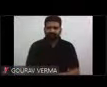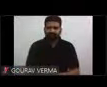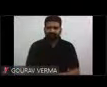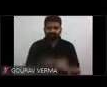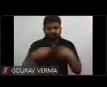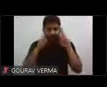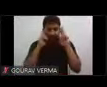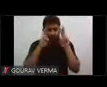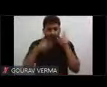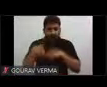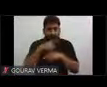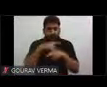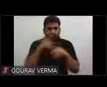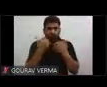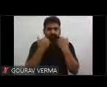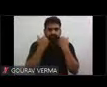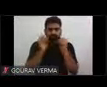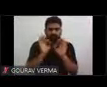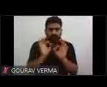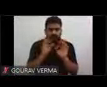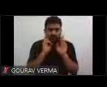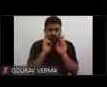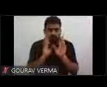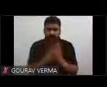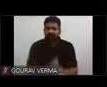it was not very boring.